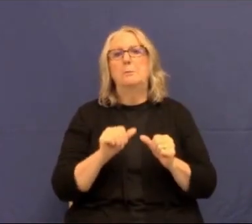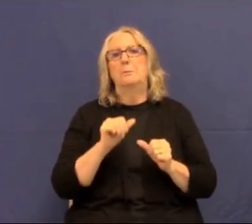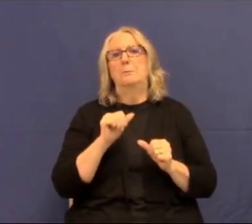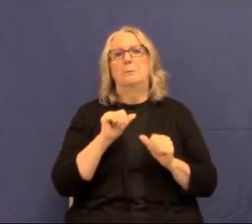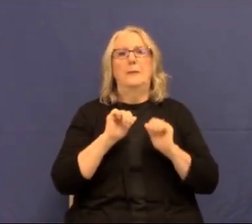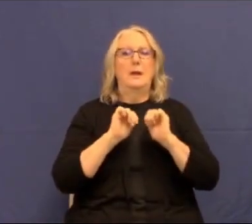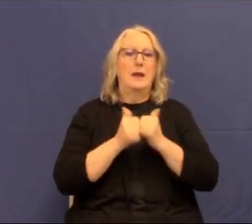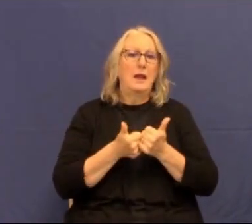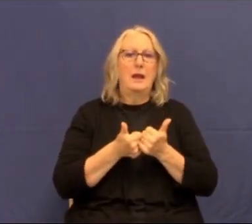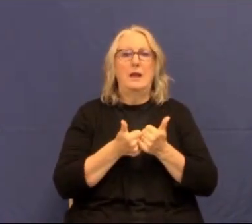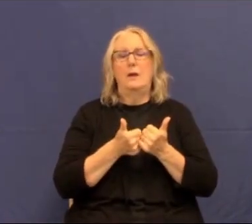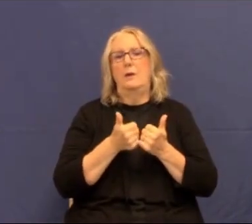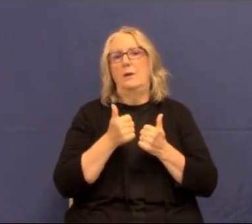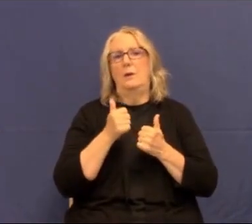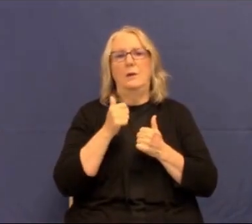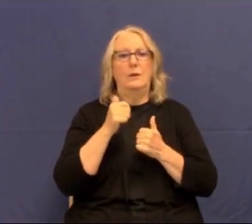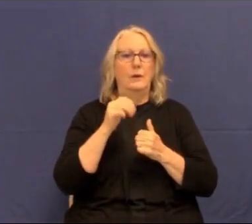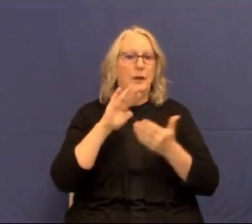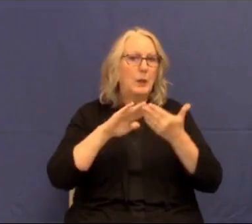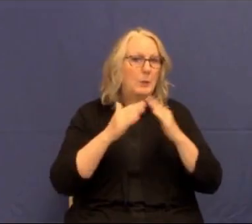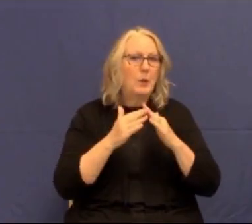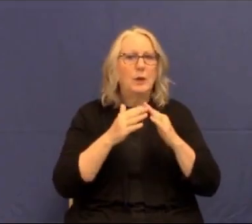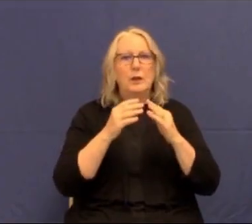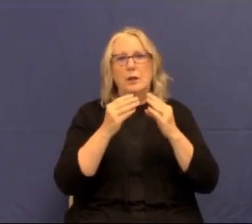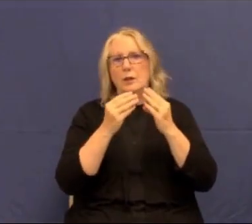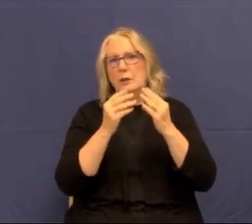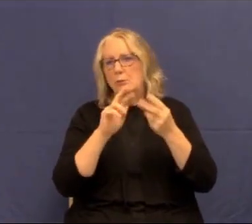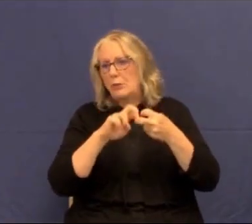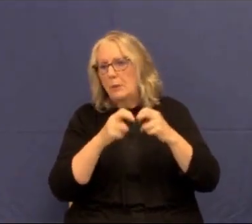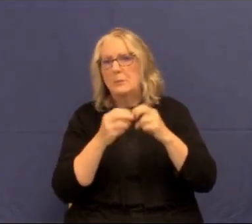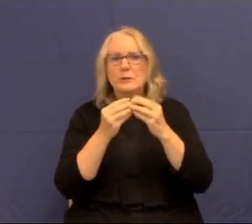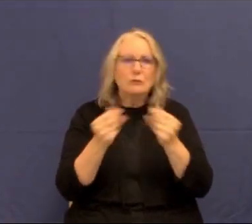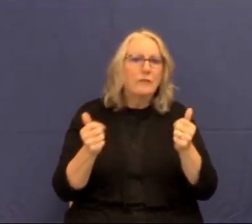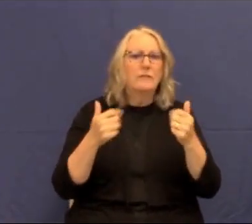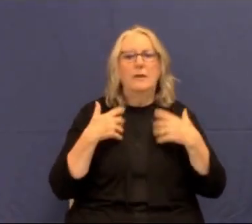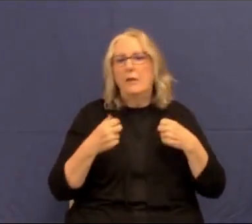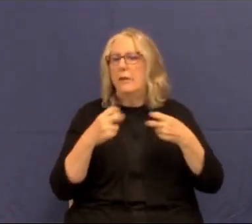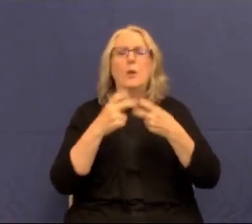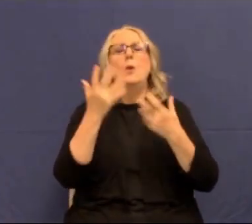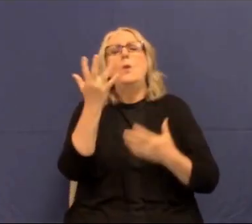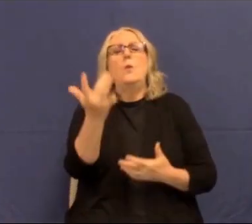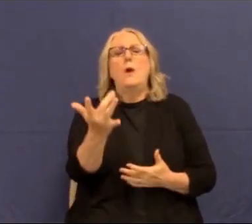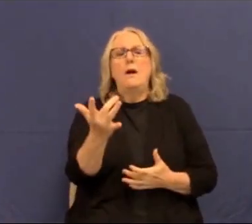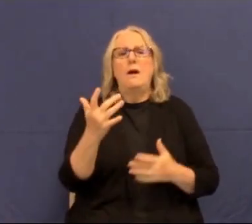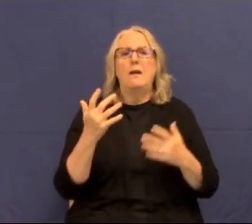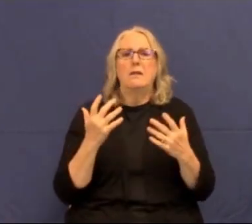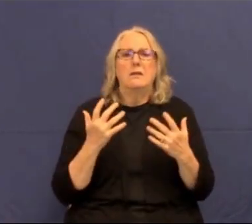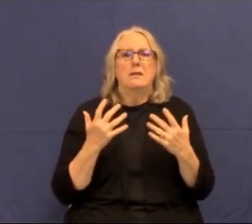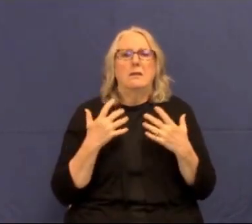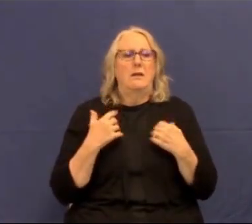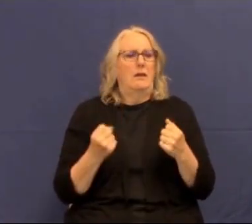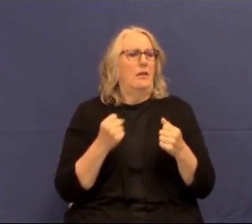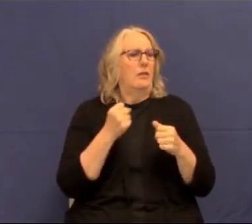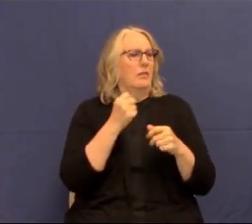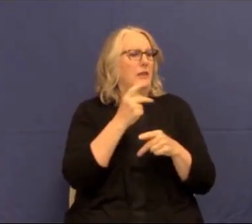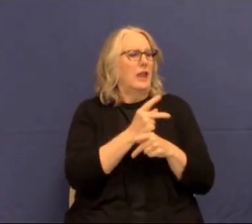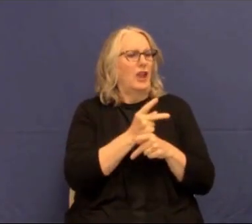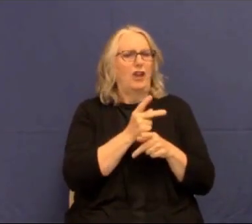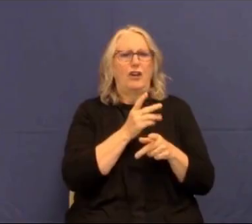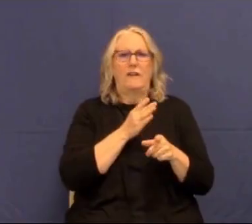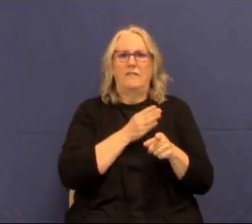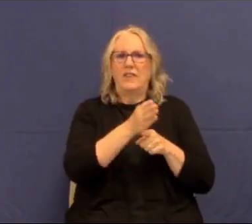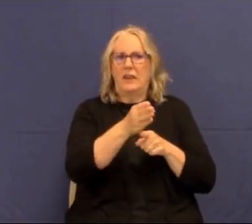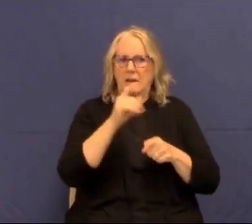team communicates, problem solves, delivers care? Basically, why does the